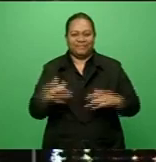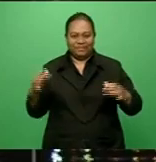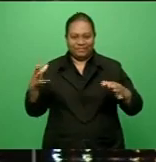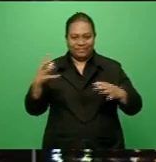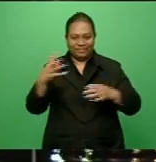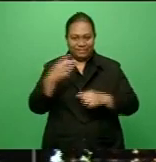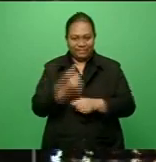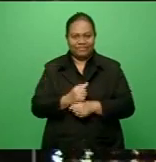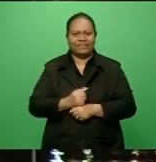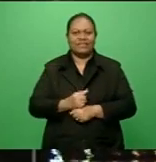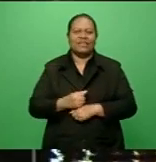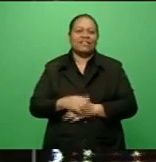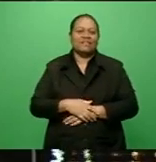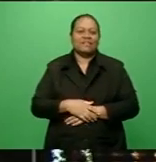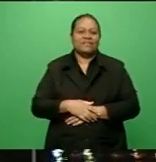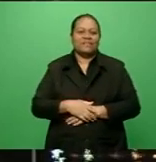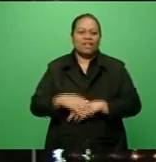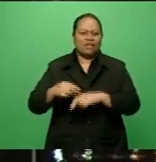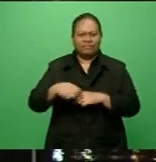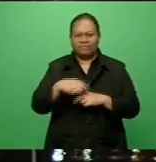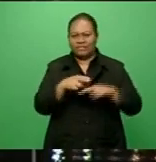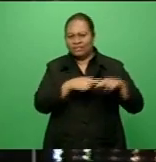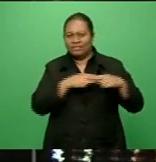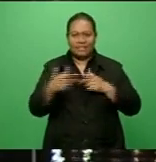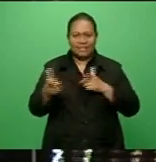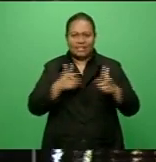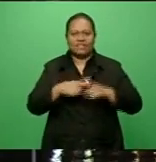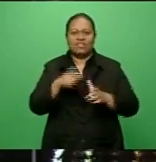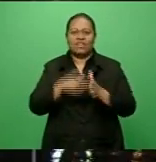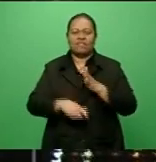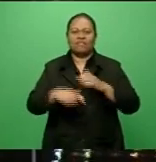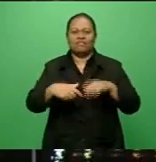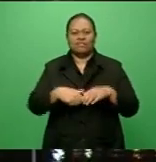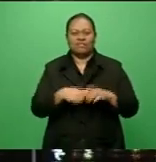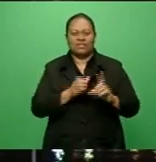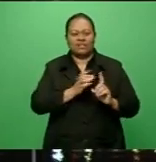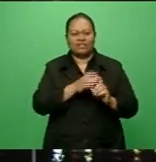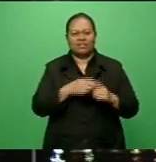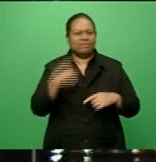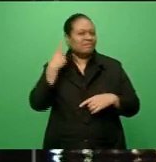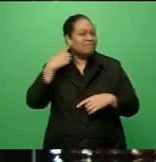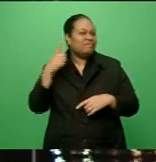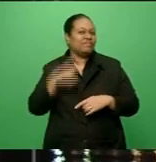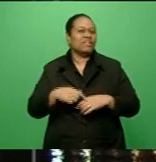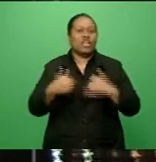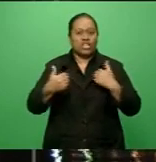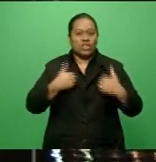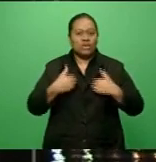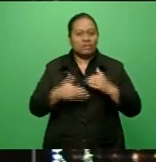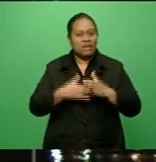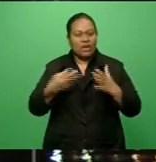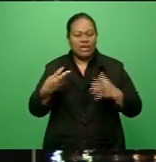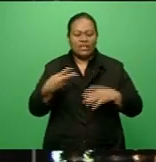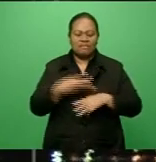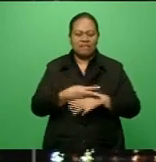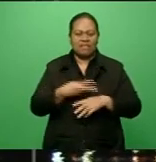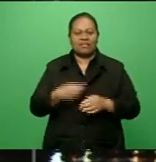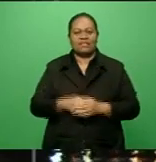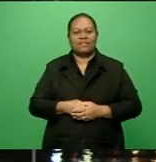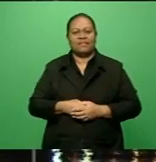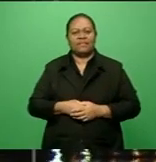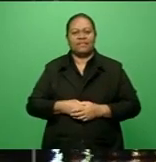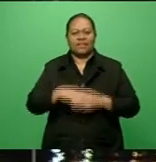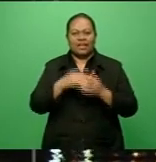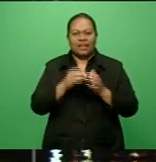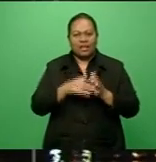Recapping the main stories for tonight, former Sevens player charged with quarantine breach. USP crisis 18 months in the making. And